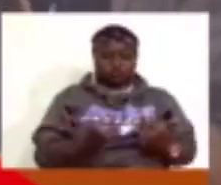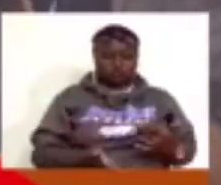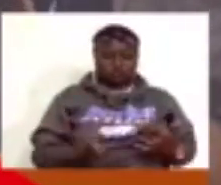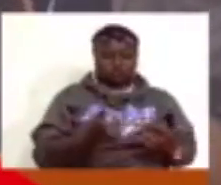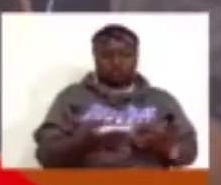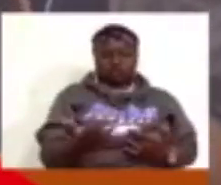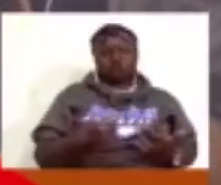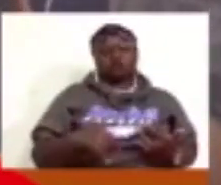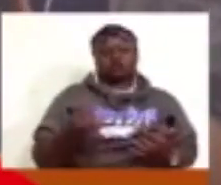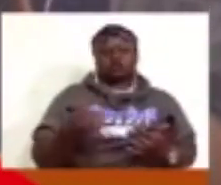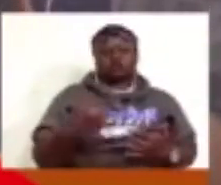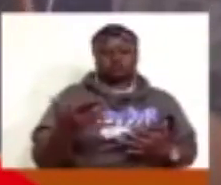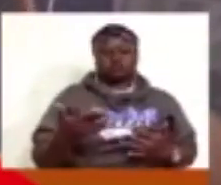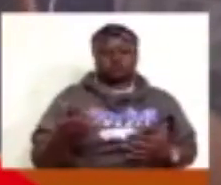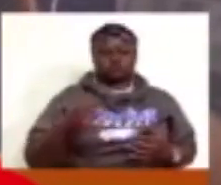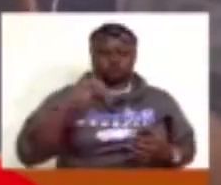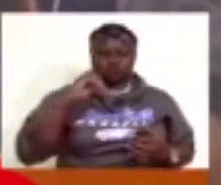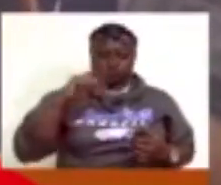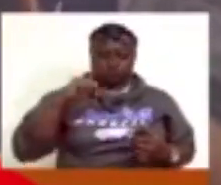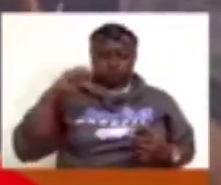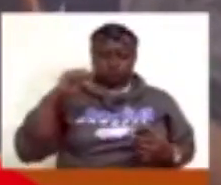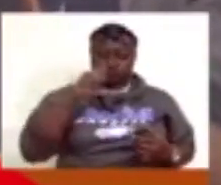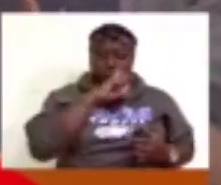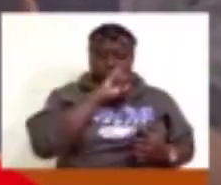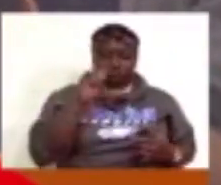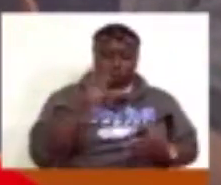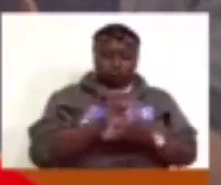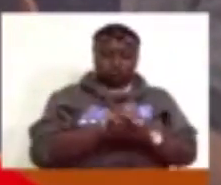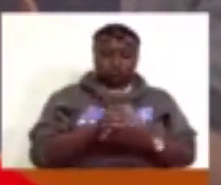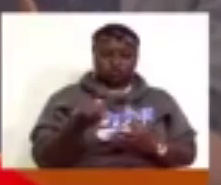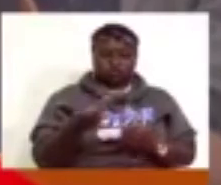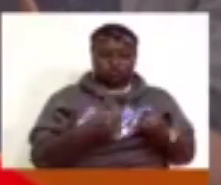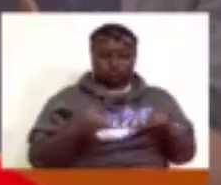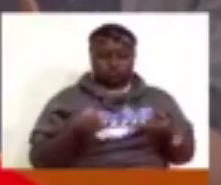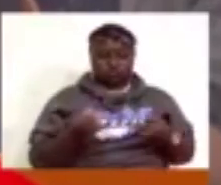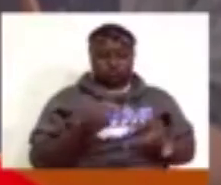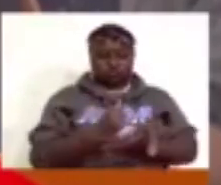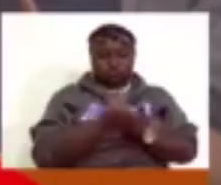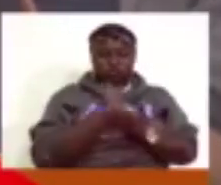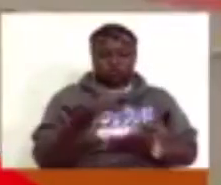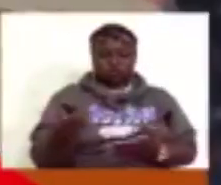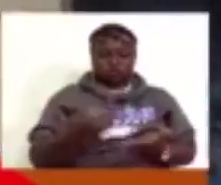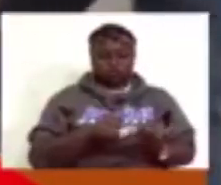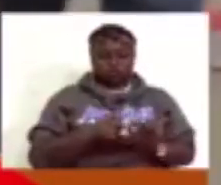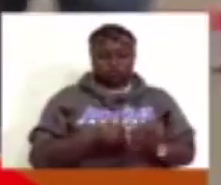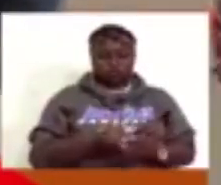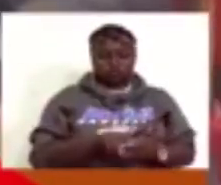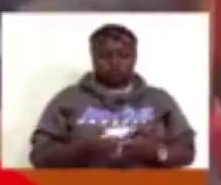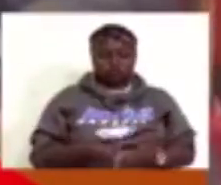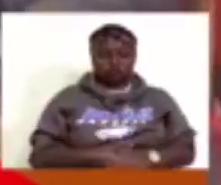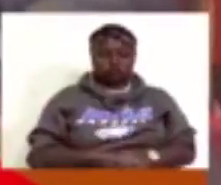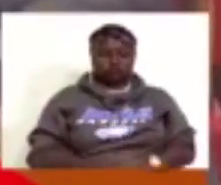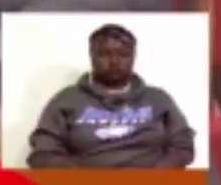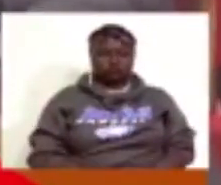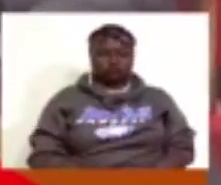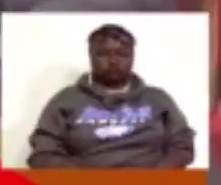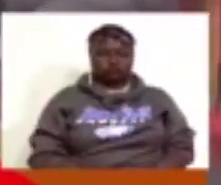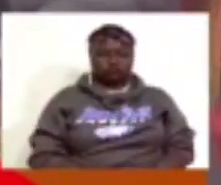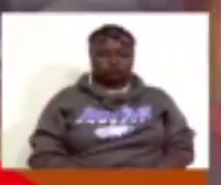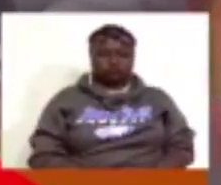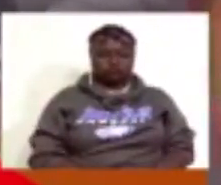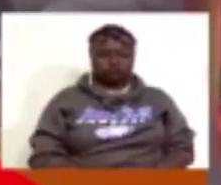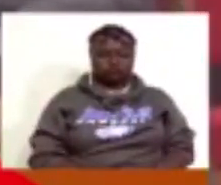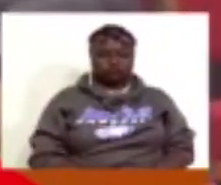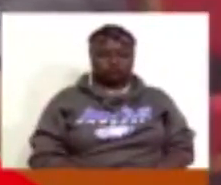Ogiek rwetereire kuona kana kĩama kĩa Jubilee nĩ gĩgũkorwo gĩgĩteanĩria wamũrani ũyũ. Ngĩribotera